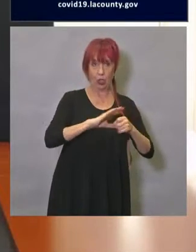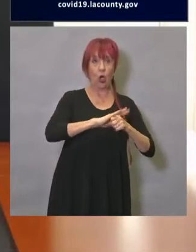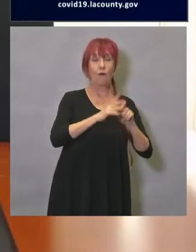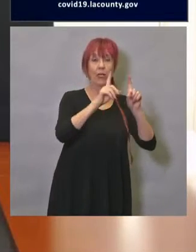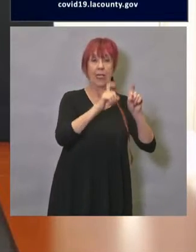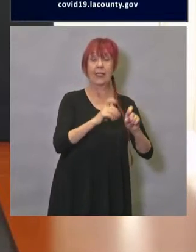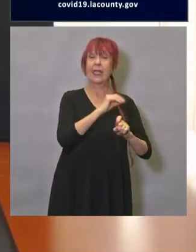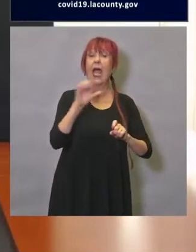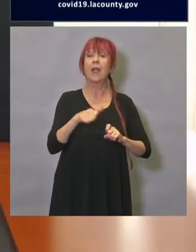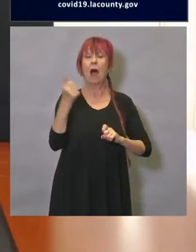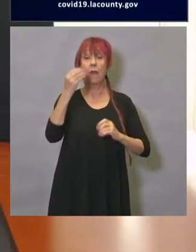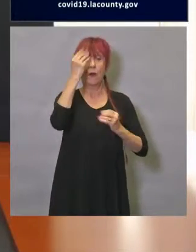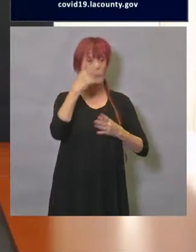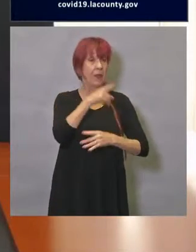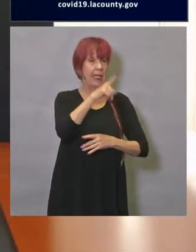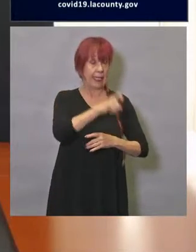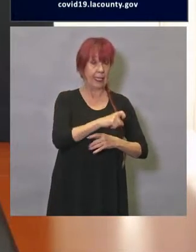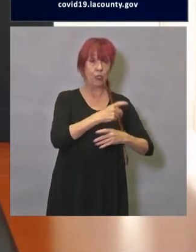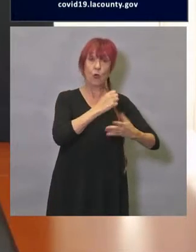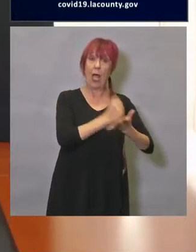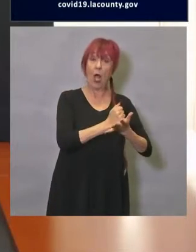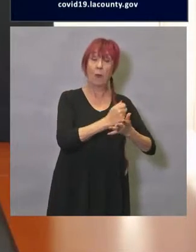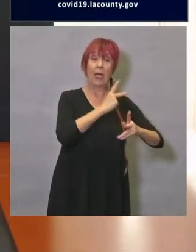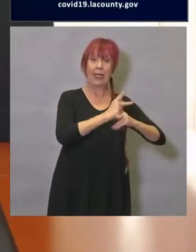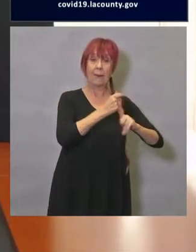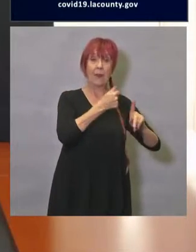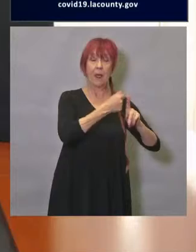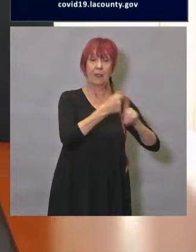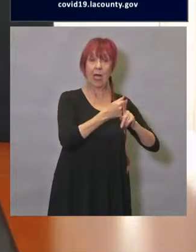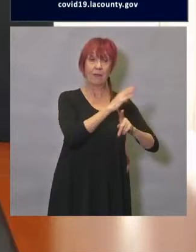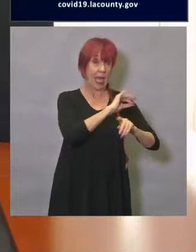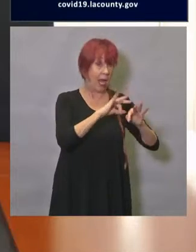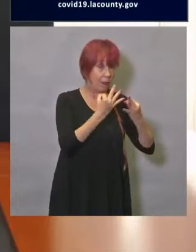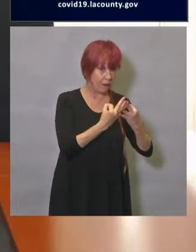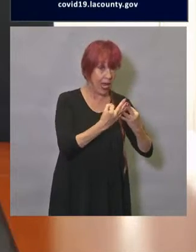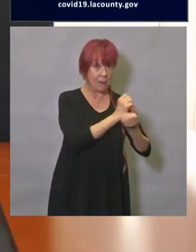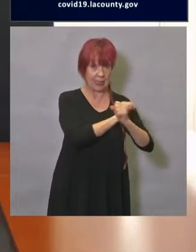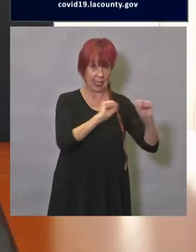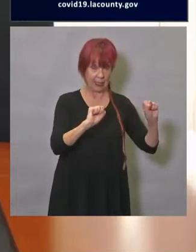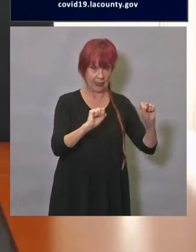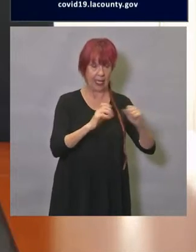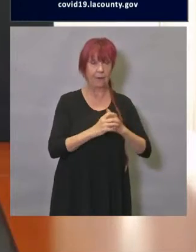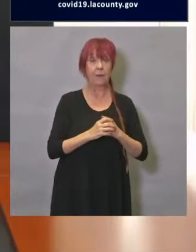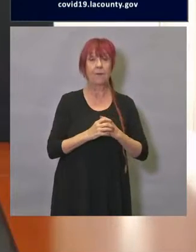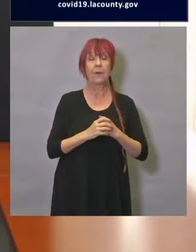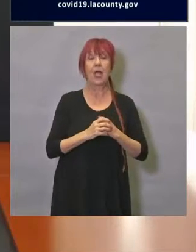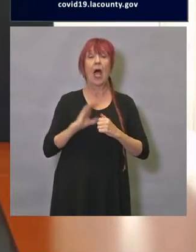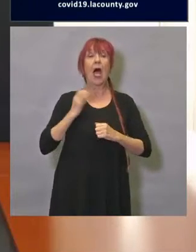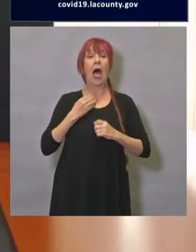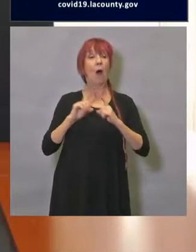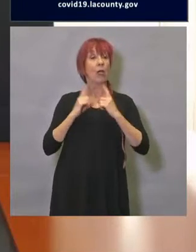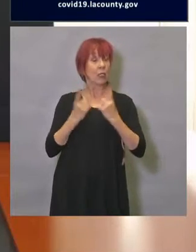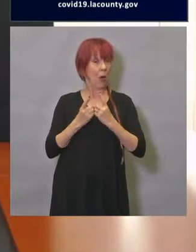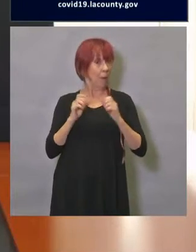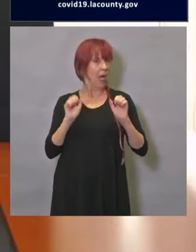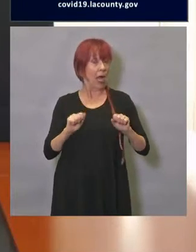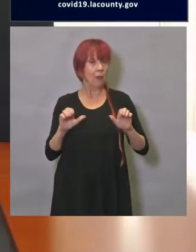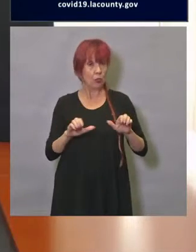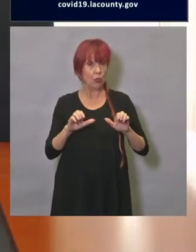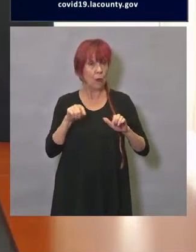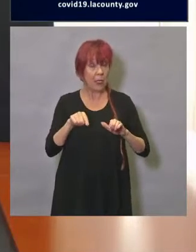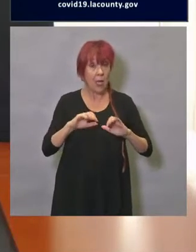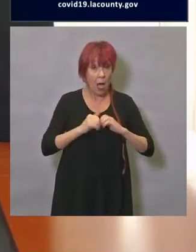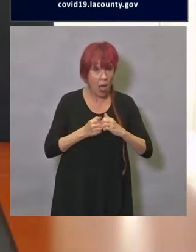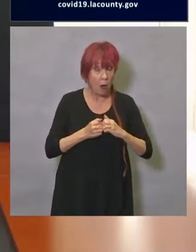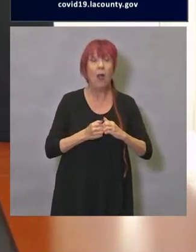that they need to be able to keep themselves and their families and their communities safe. Our department has been able to do this by